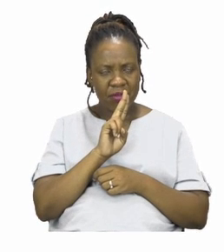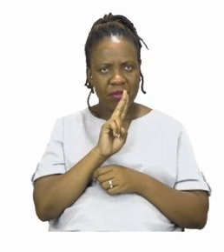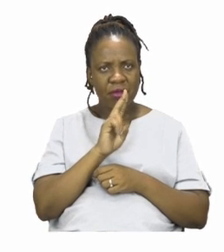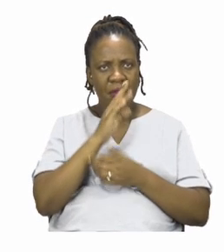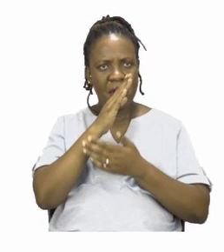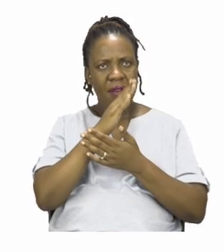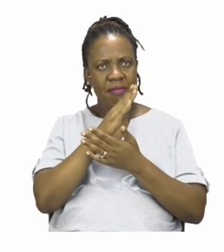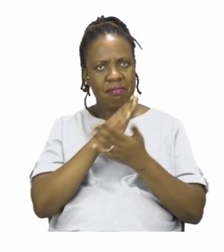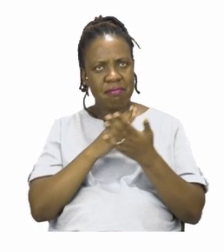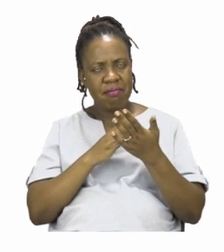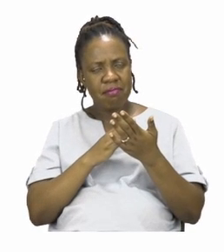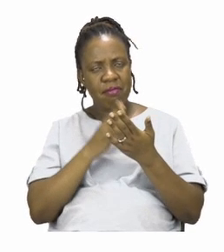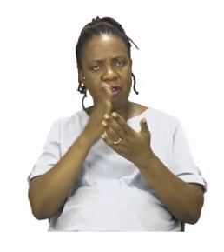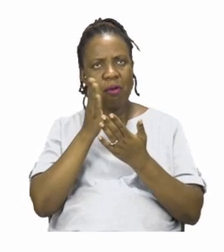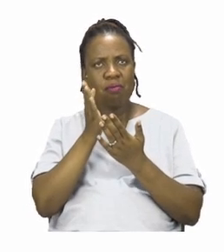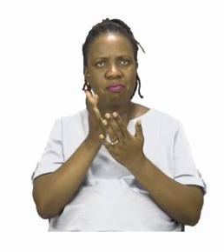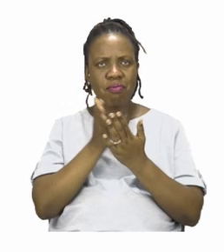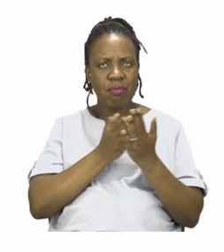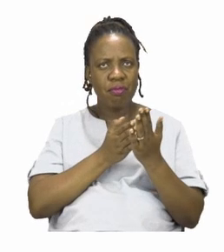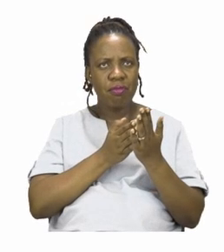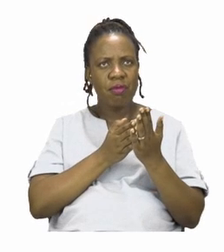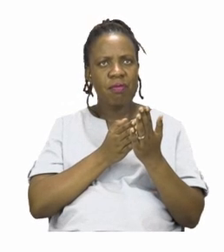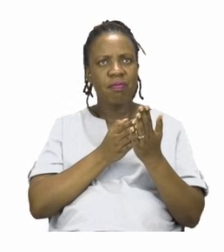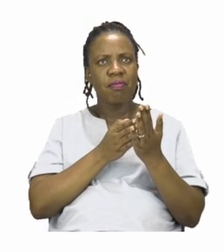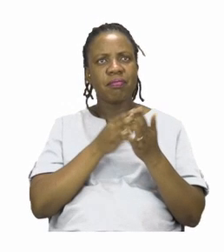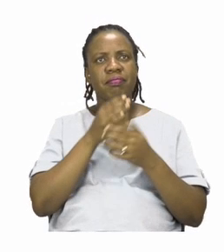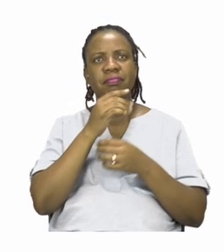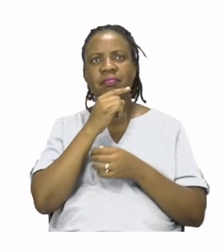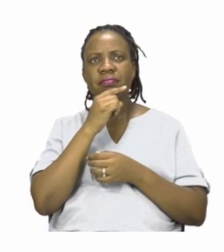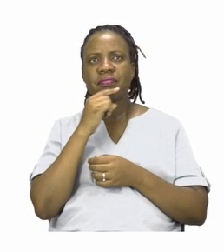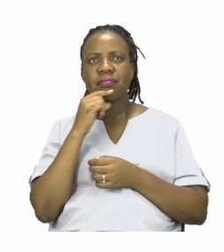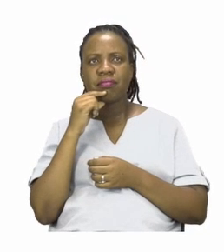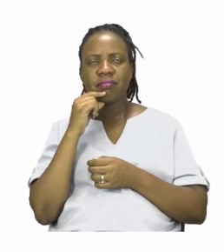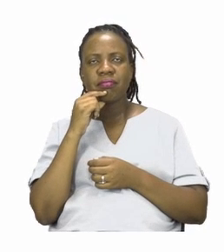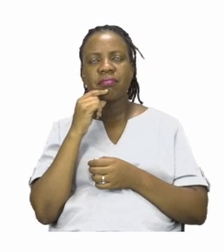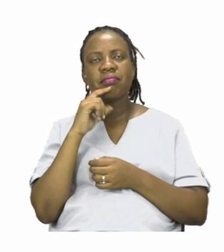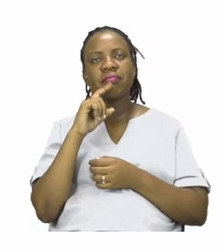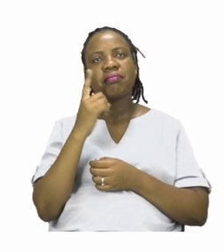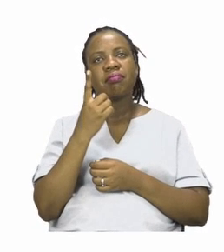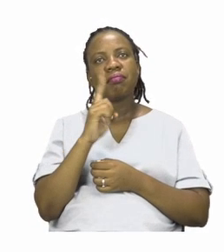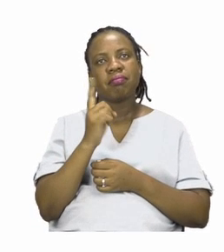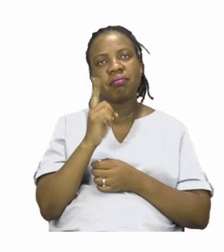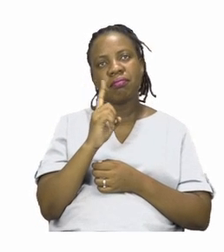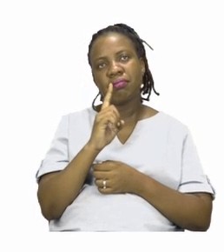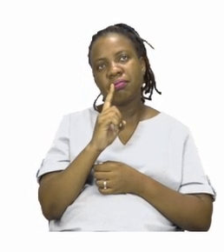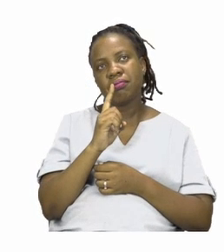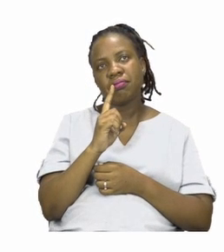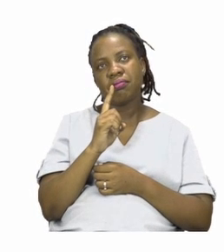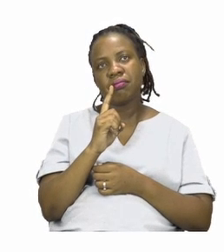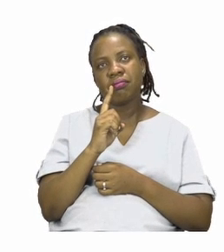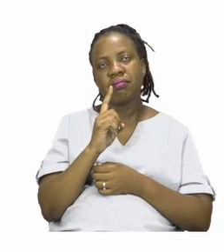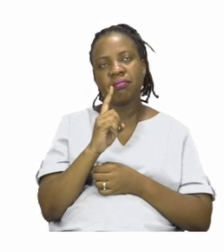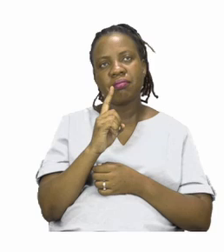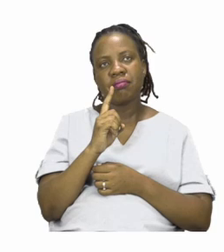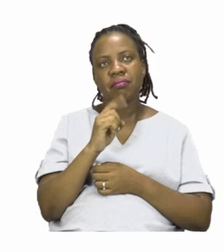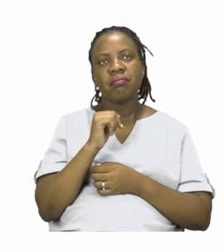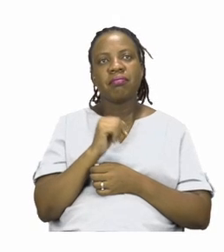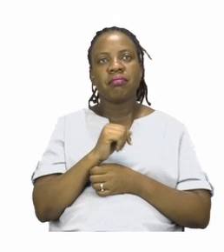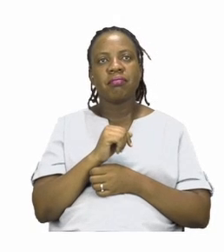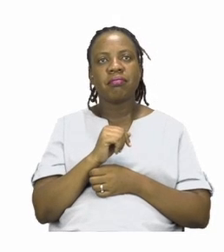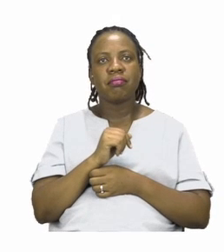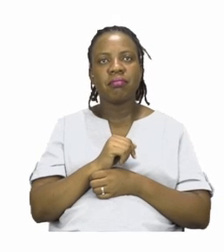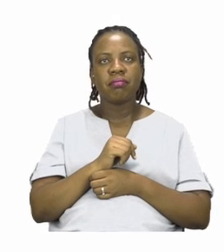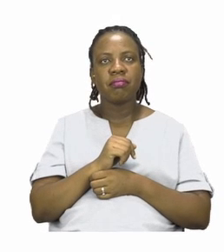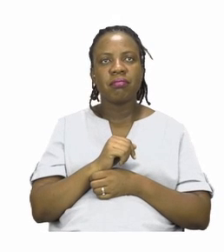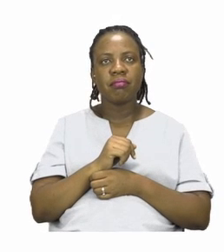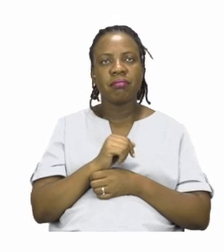Remember, we have to circle the letter that describes the shaded portion. Now let's